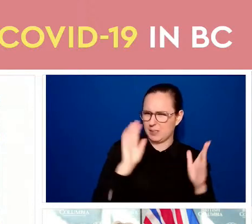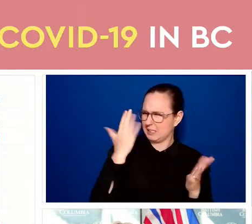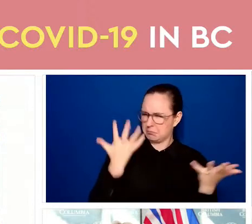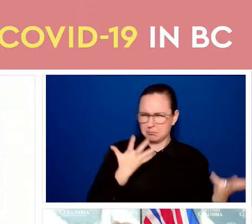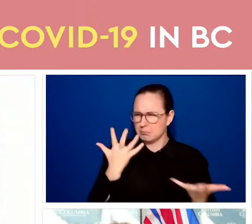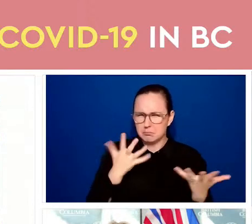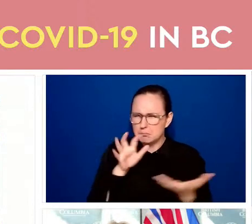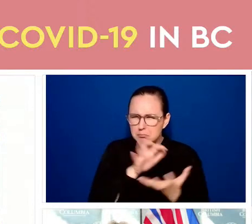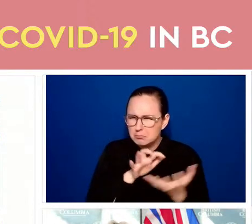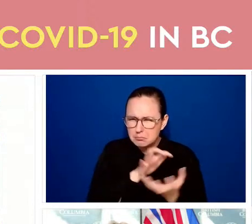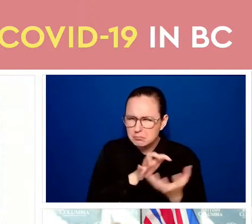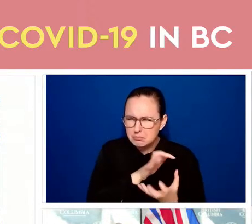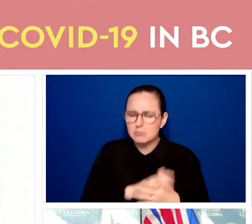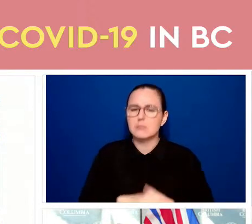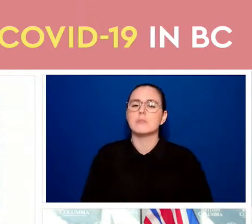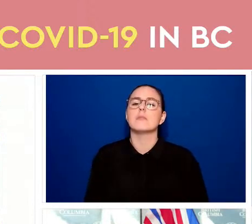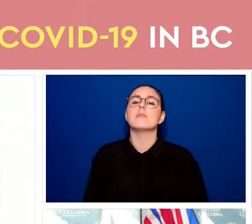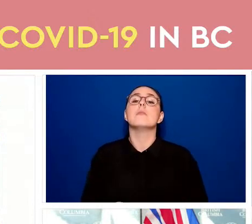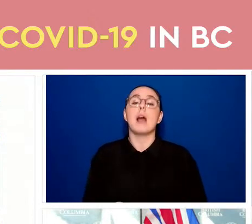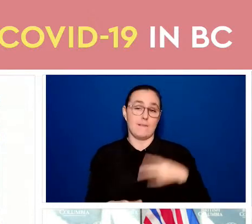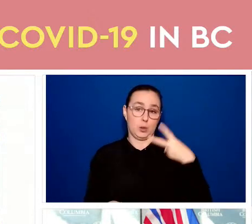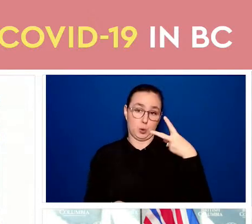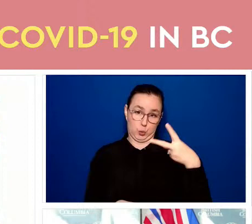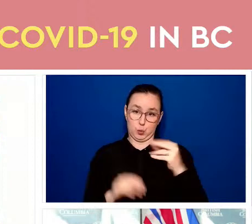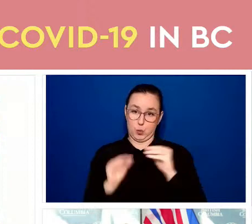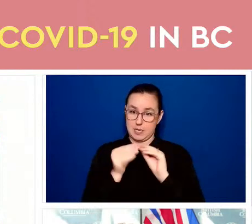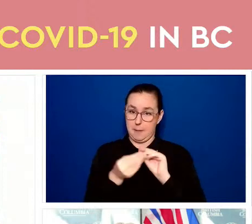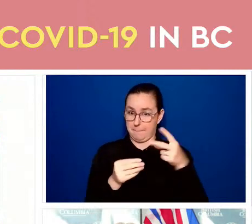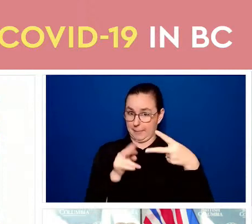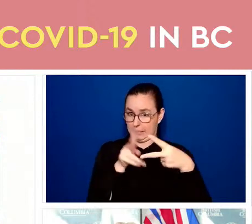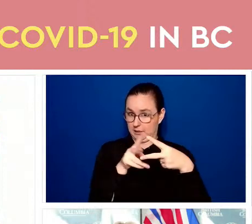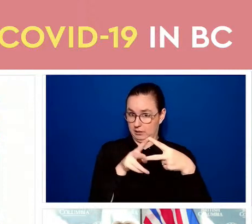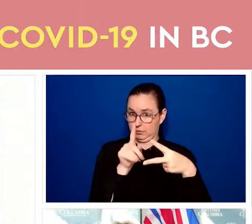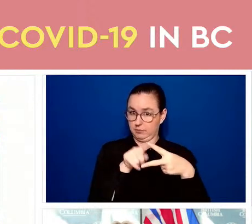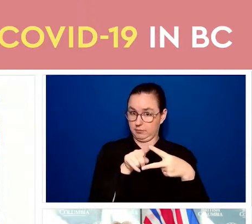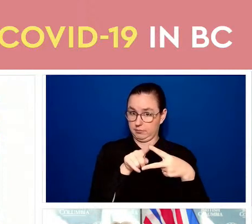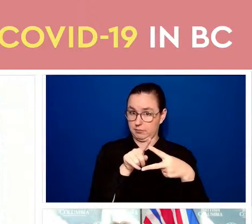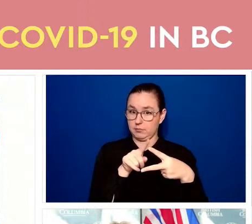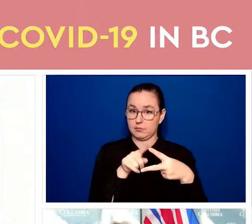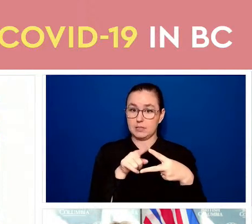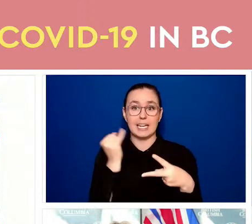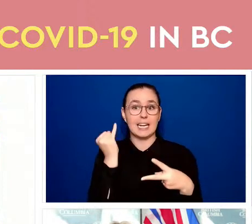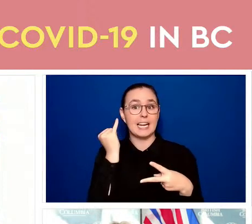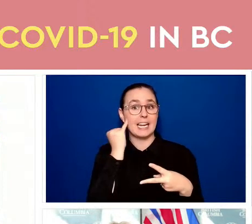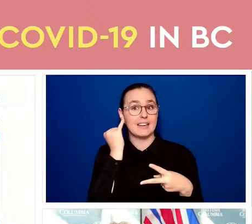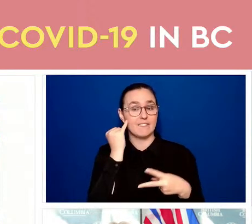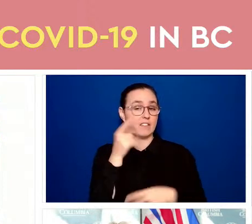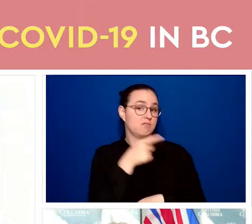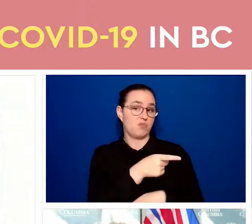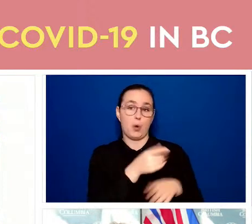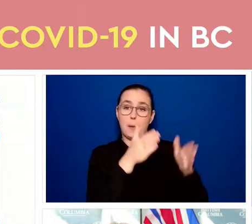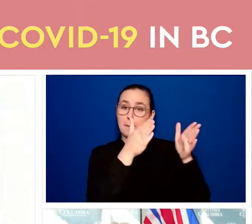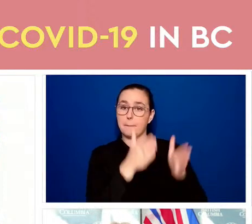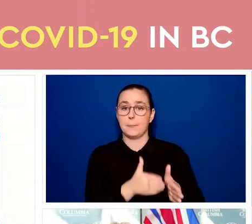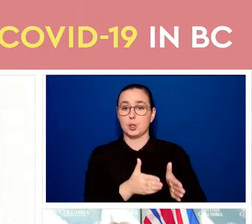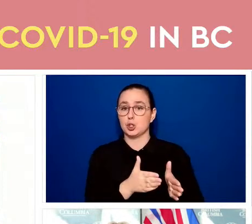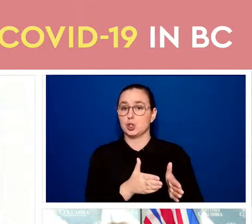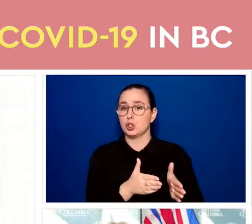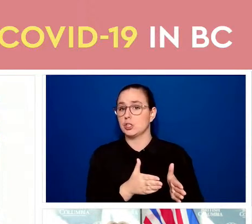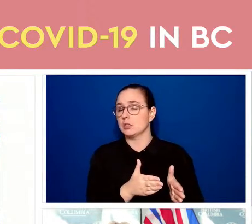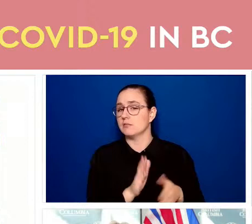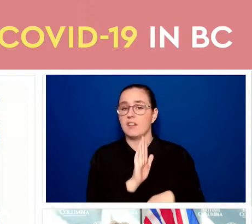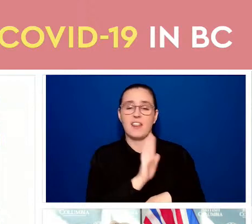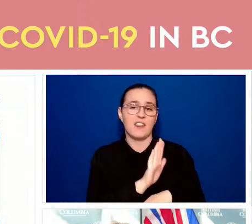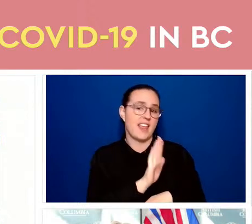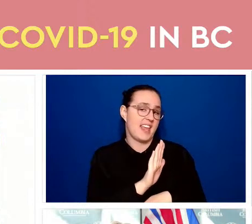hospitalization metrics that we have used all along. The first relates to an individual's COVID story. So, as you know,